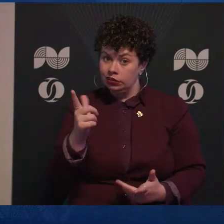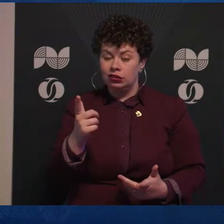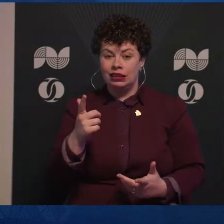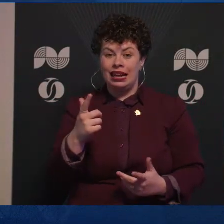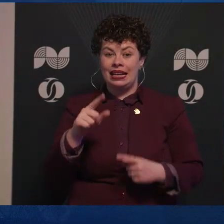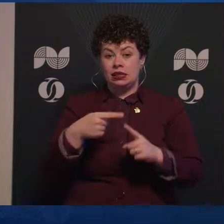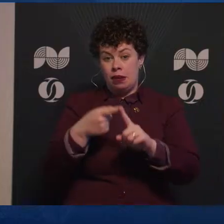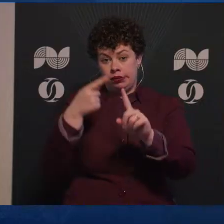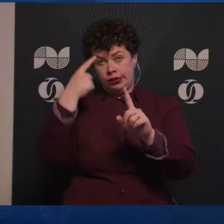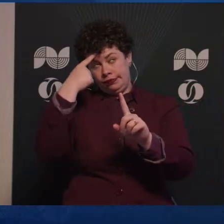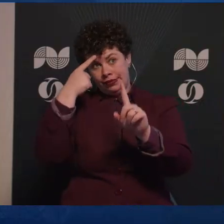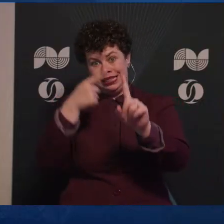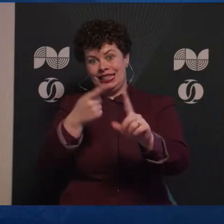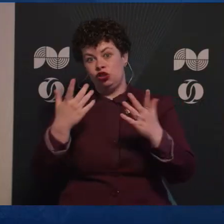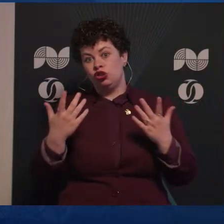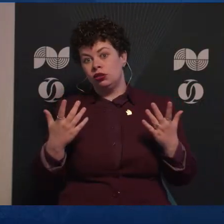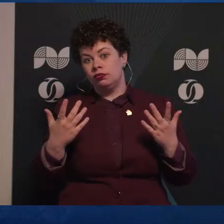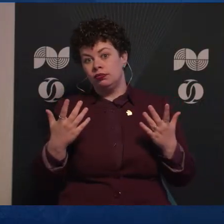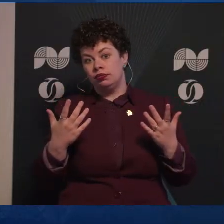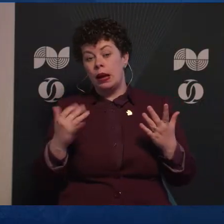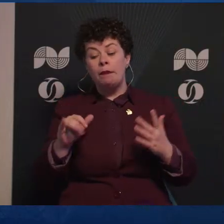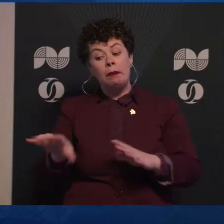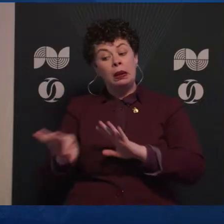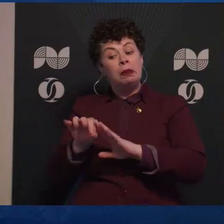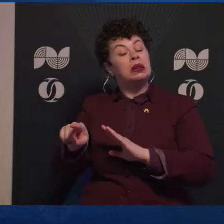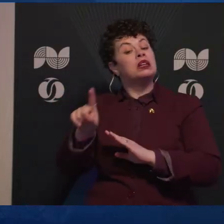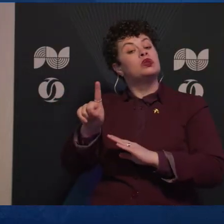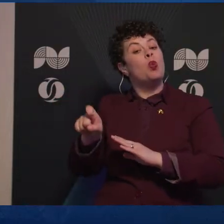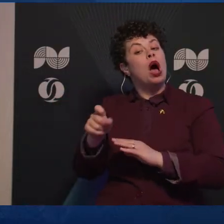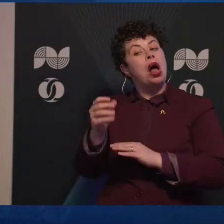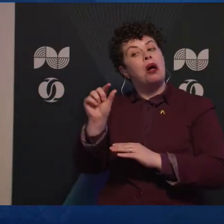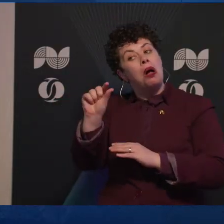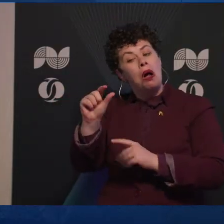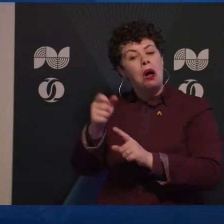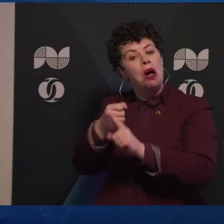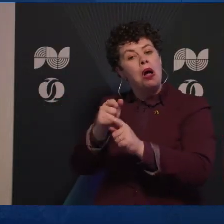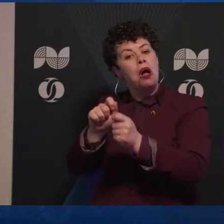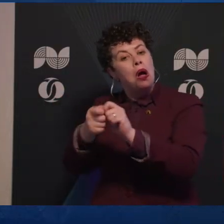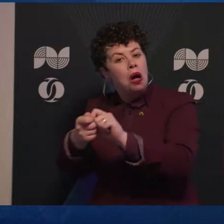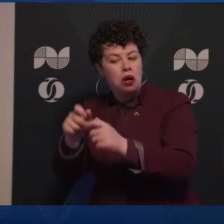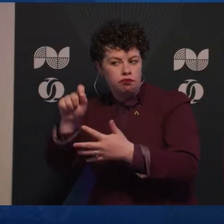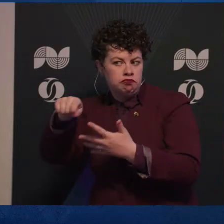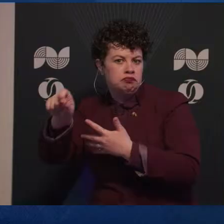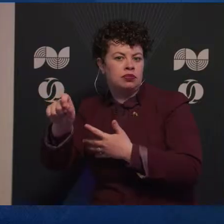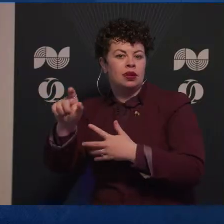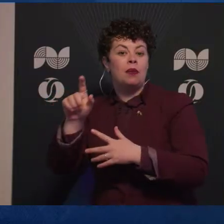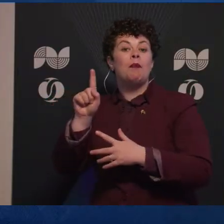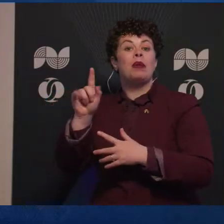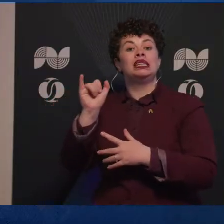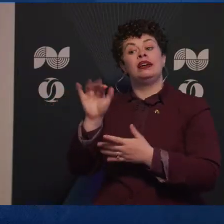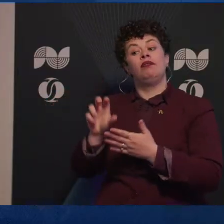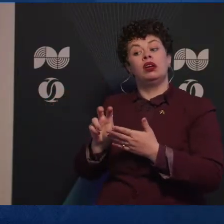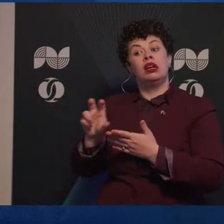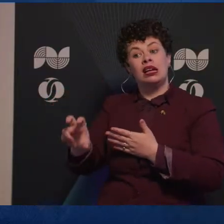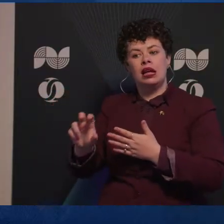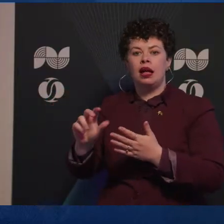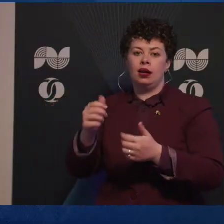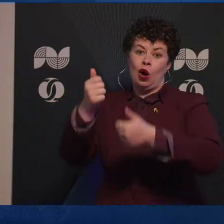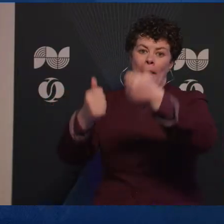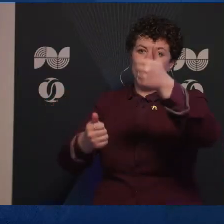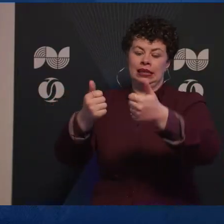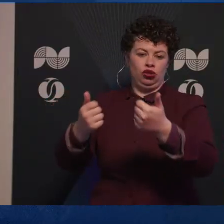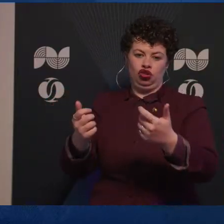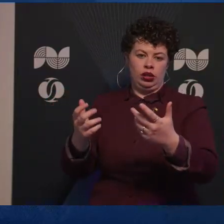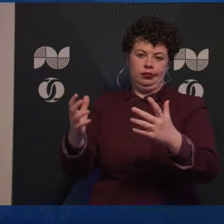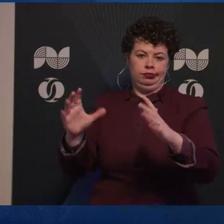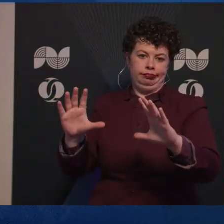you may want to pick an incumbent because it's good for some transition objective, but by doing that, you are actually harming competition in the market. And so